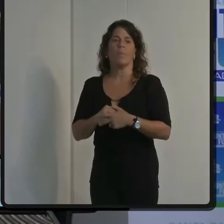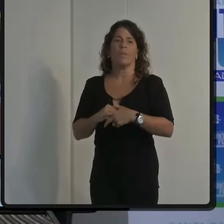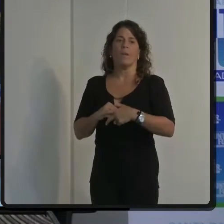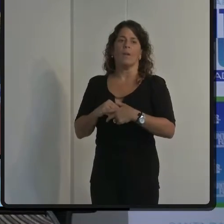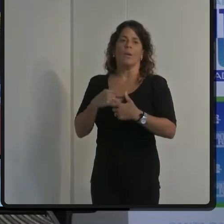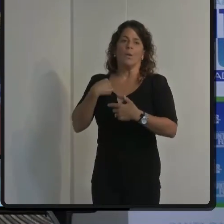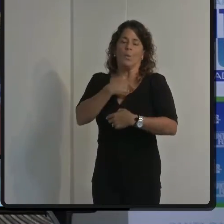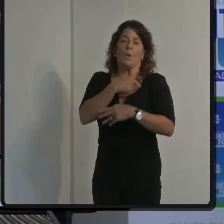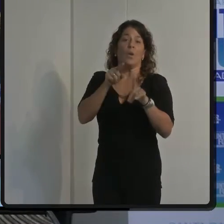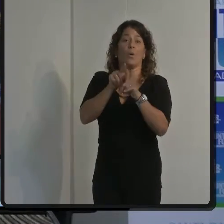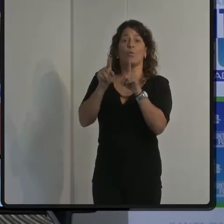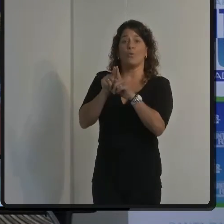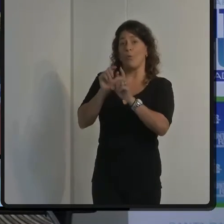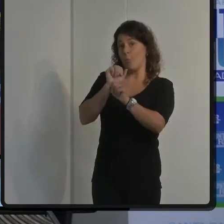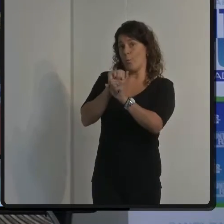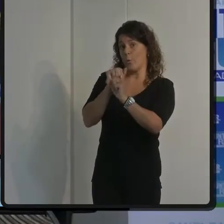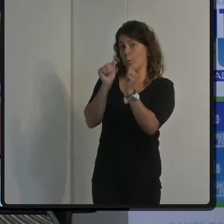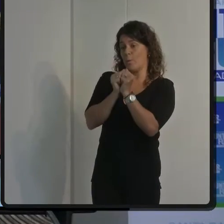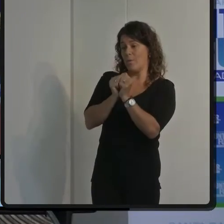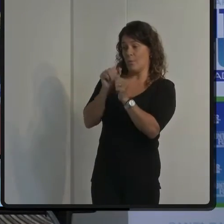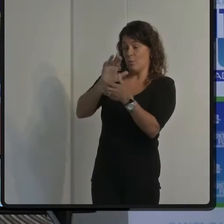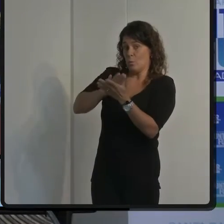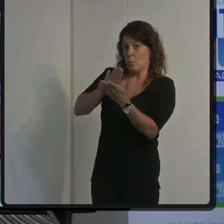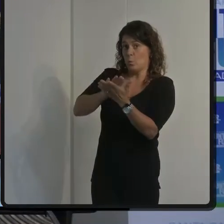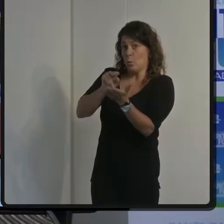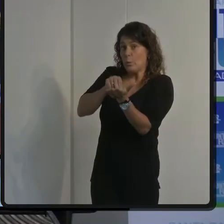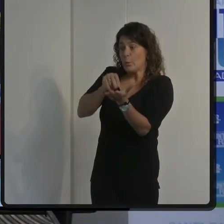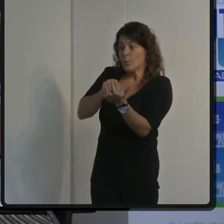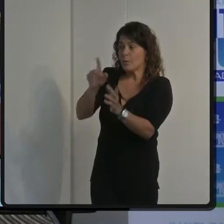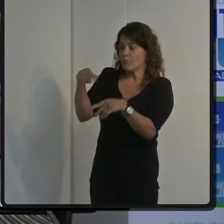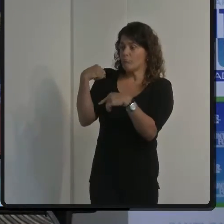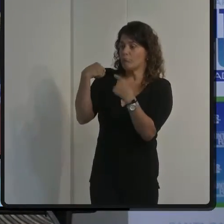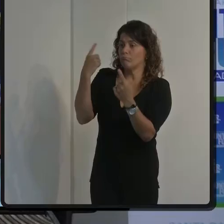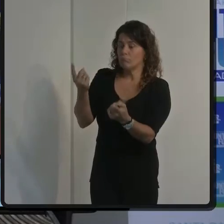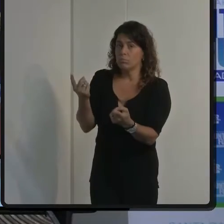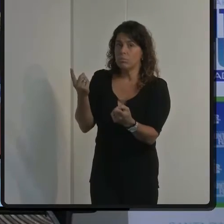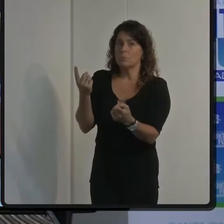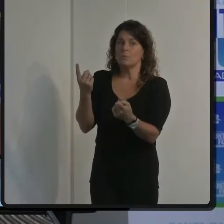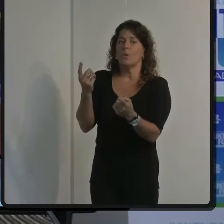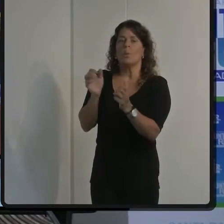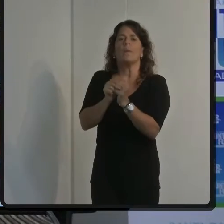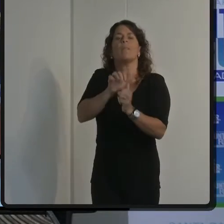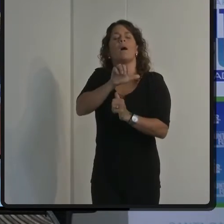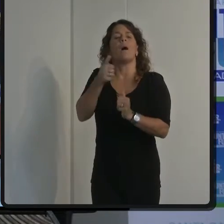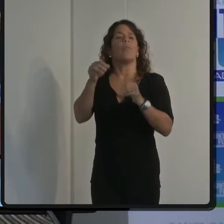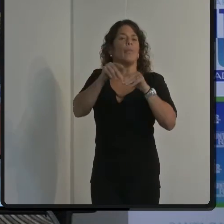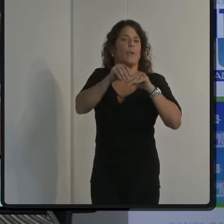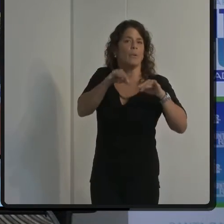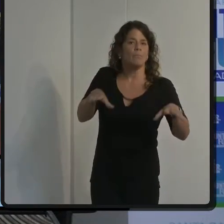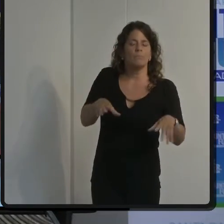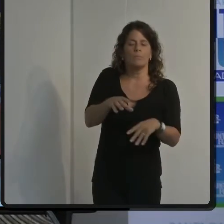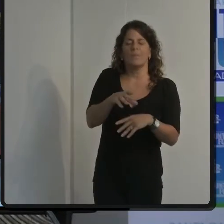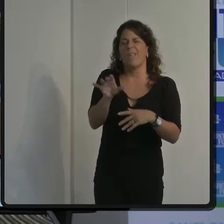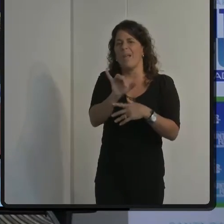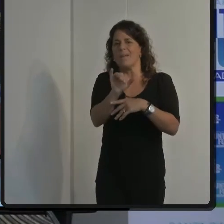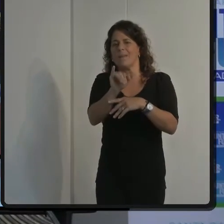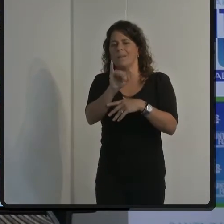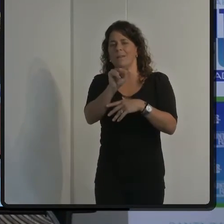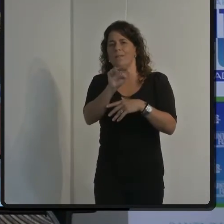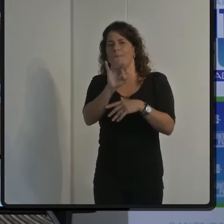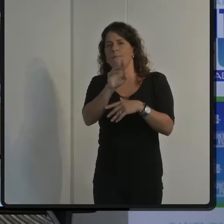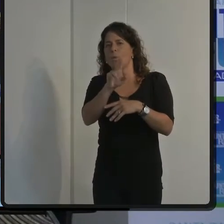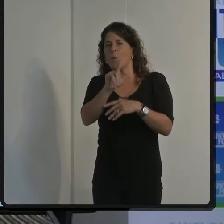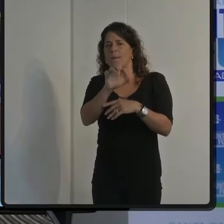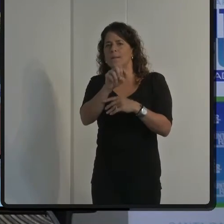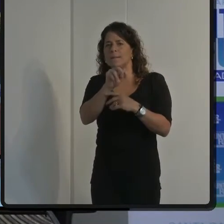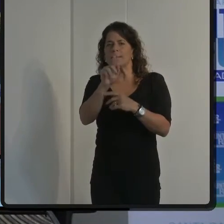we have worked with the school nurses in the past on other outbreaks like influenza or